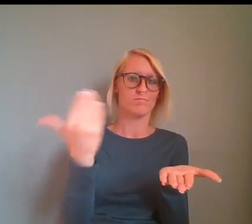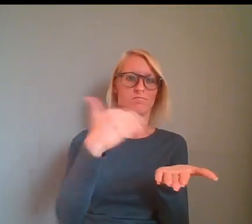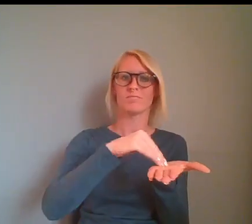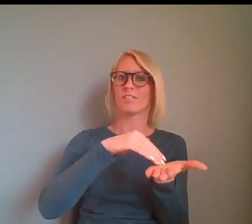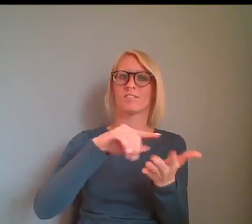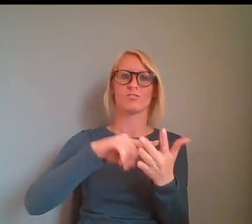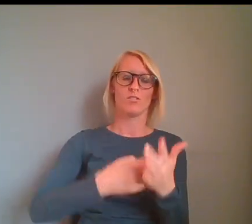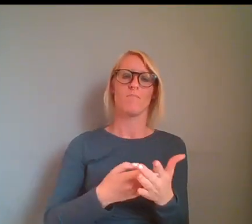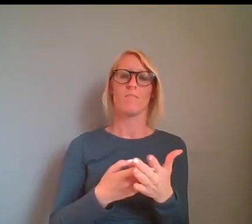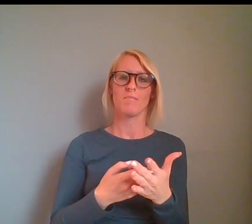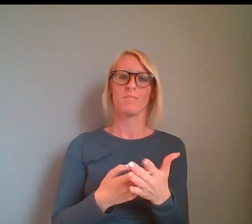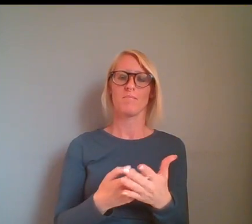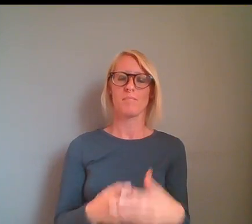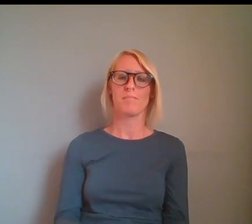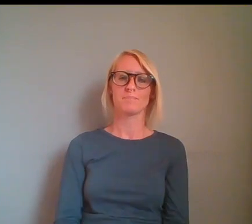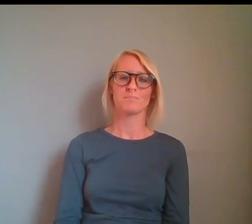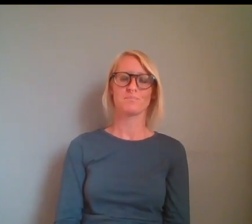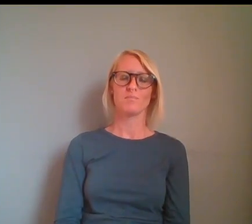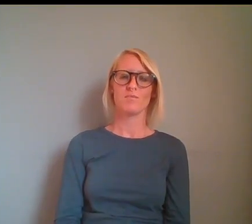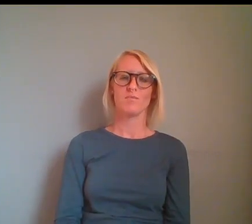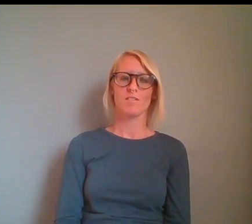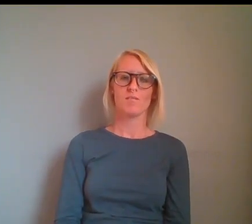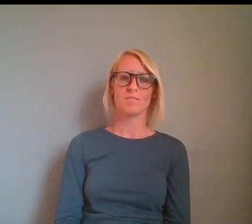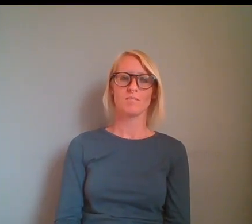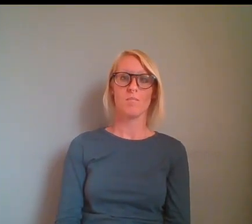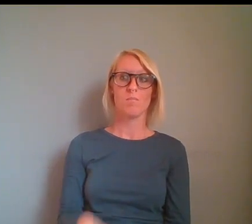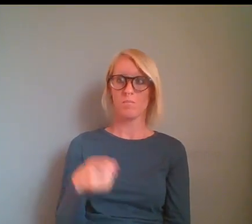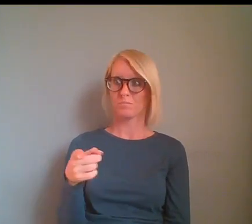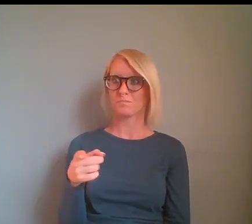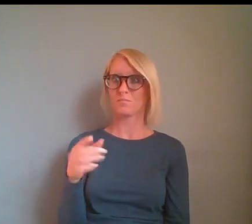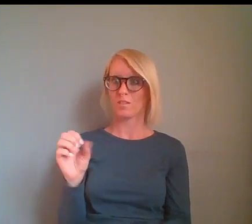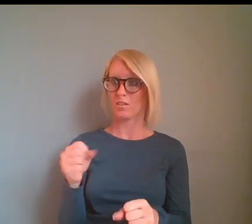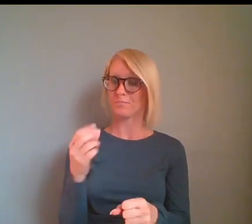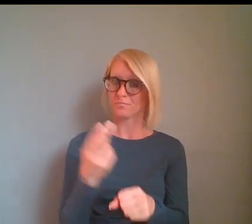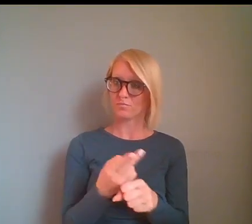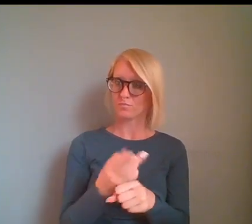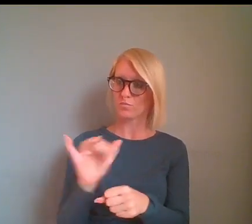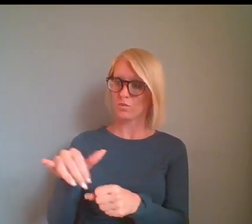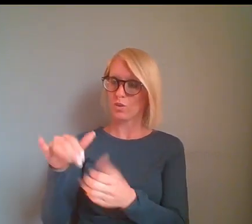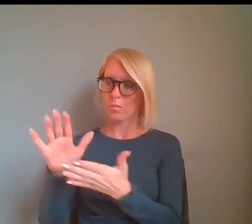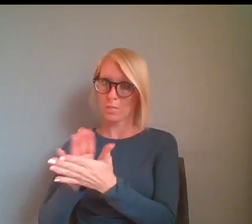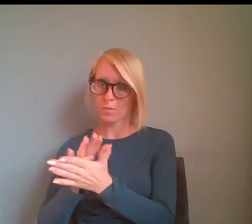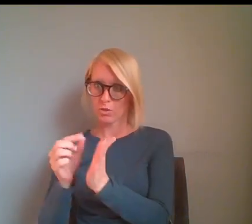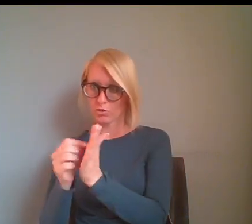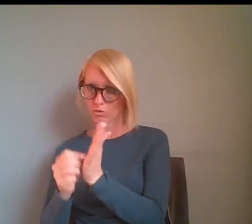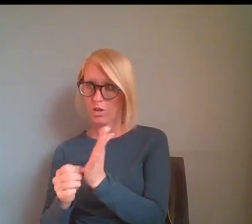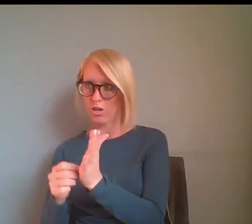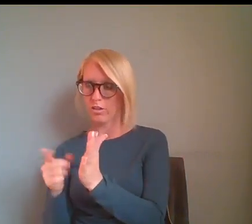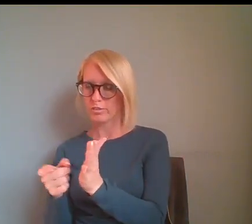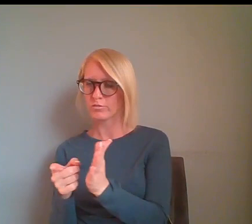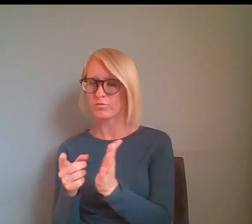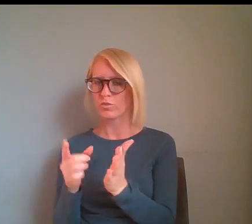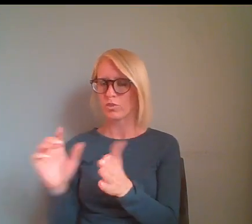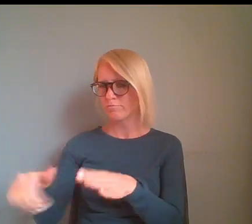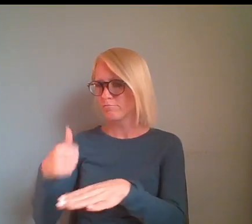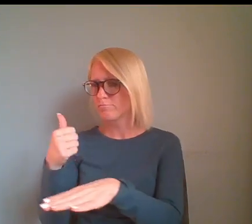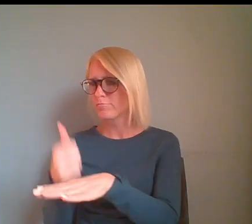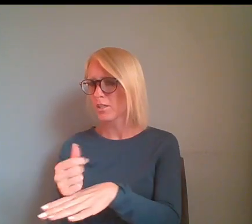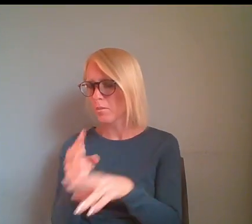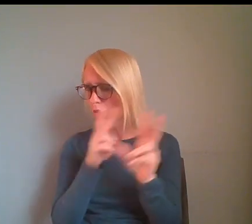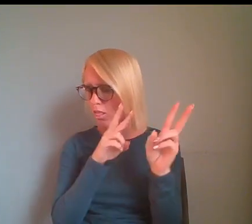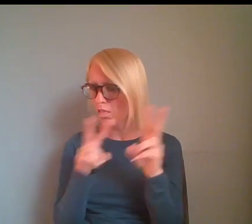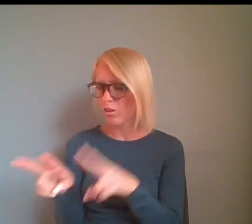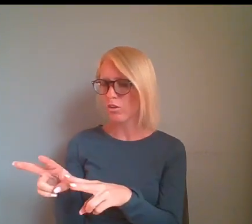over. And I'm thinking you can use your drawing kind of as something to go from. But make it